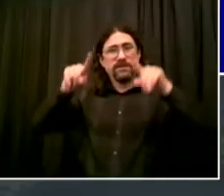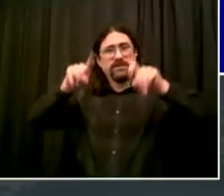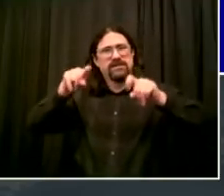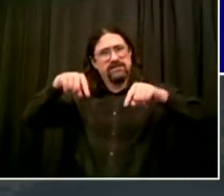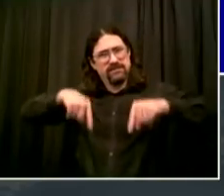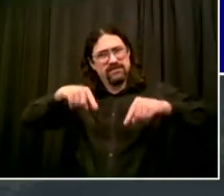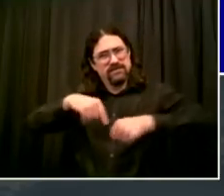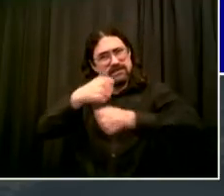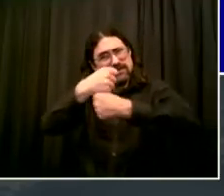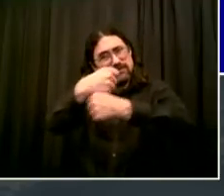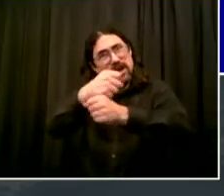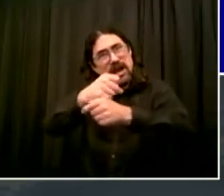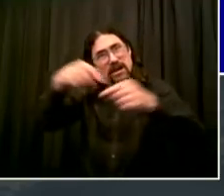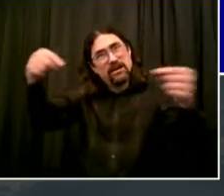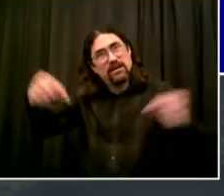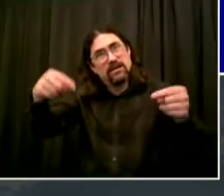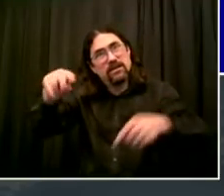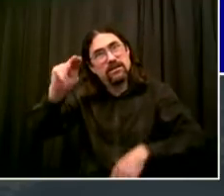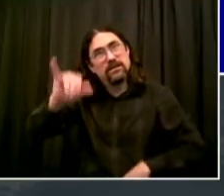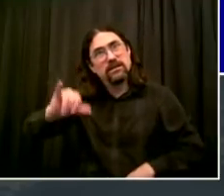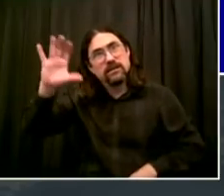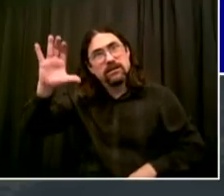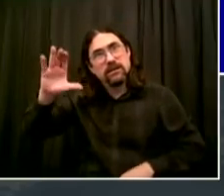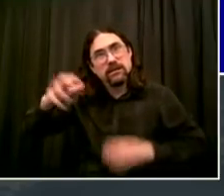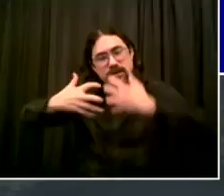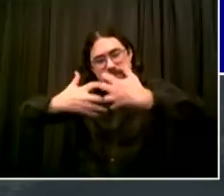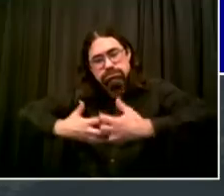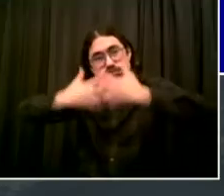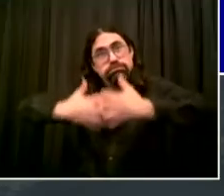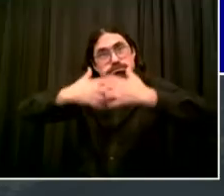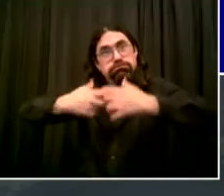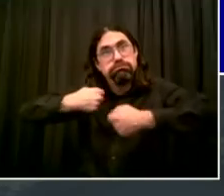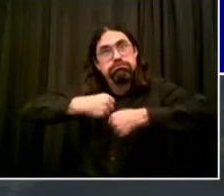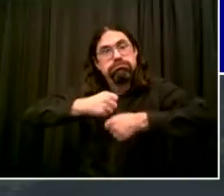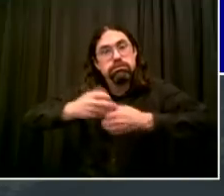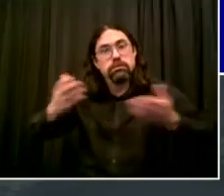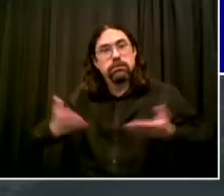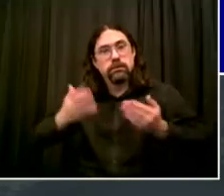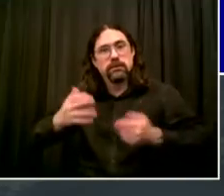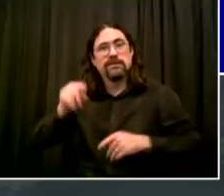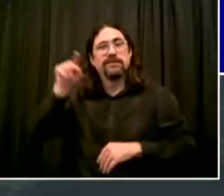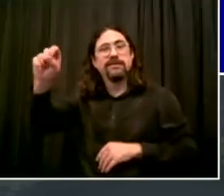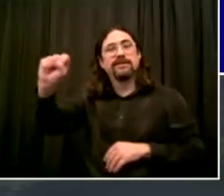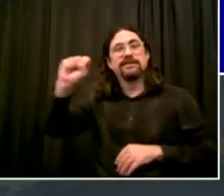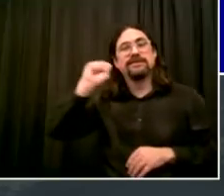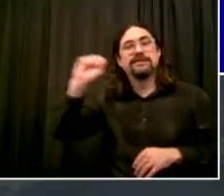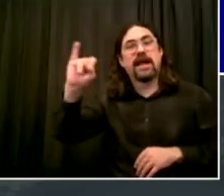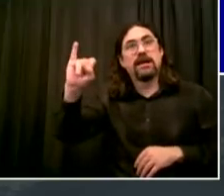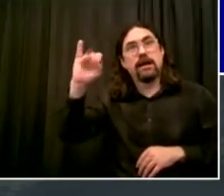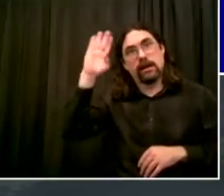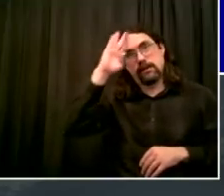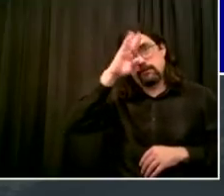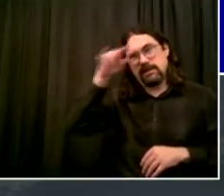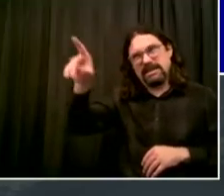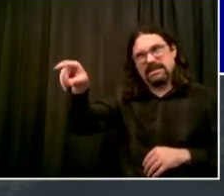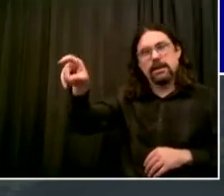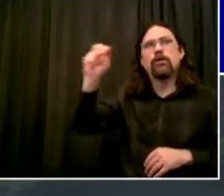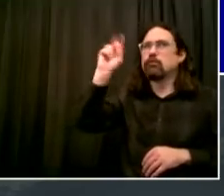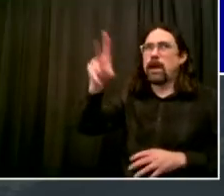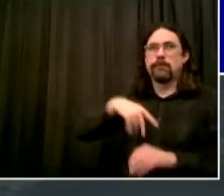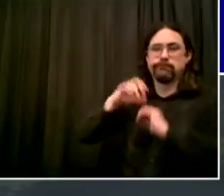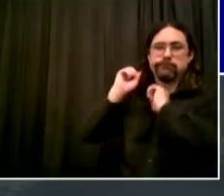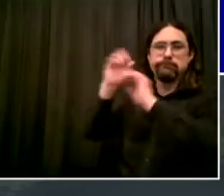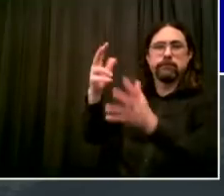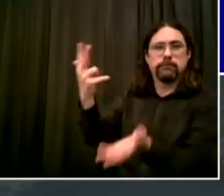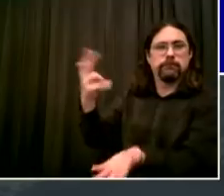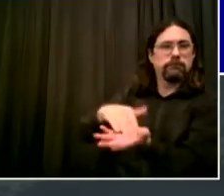resupplying tens of thousands more, not only in Staten Island, but all 5 boroughs. Whatever it takes, we're letting our healthcare